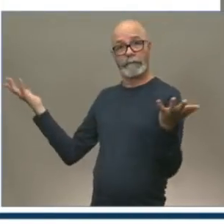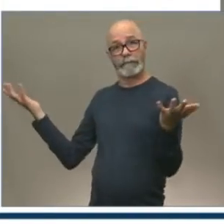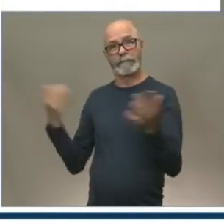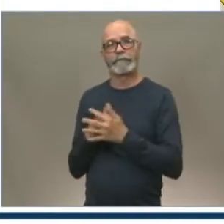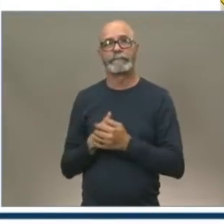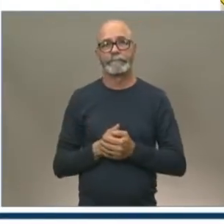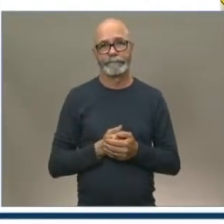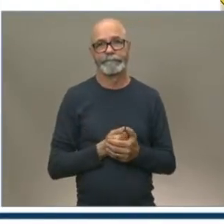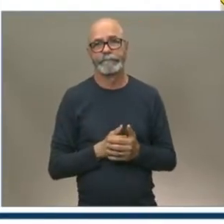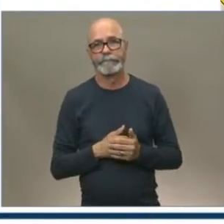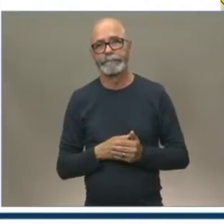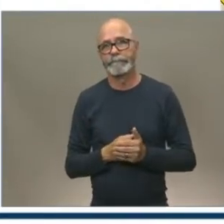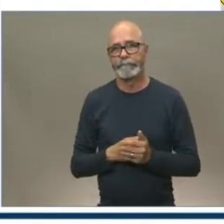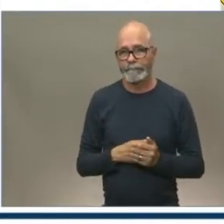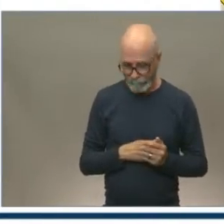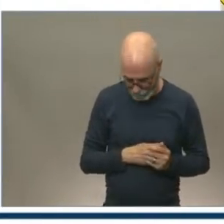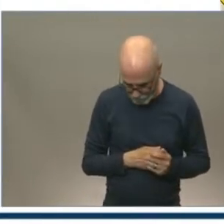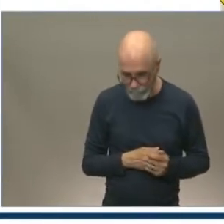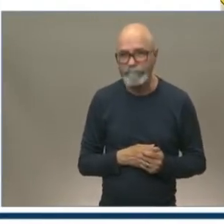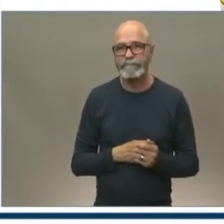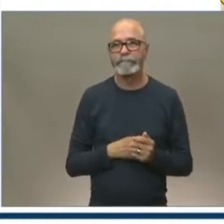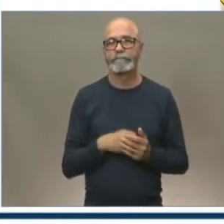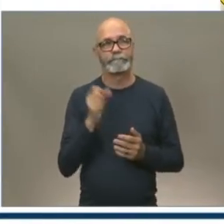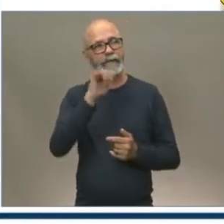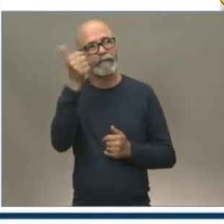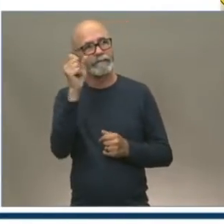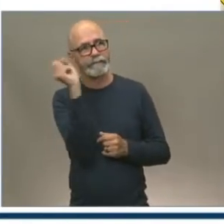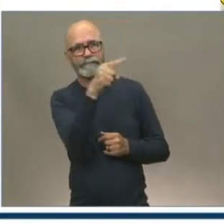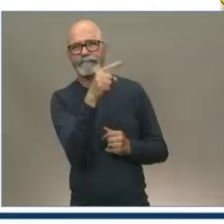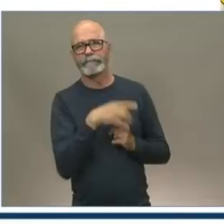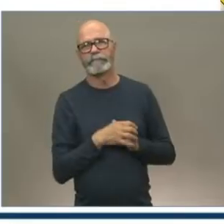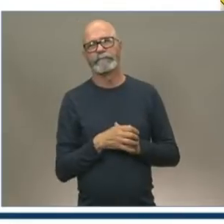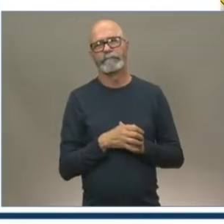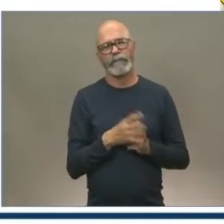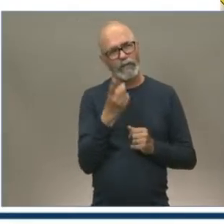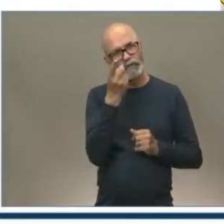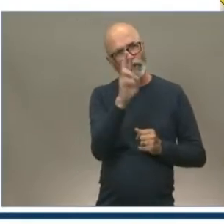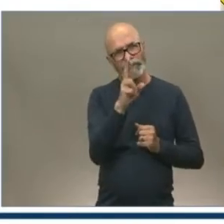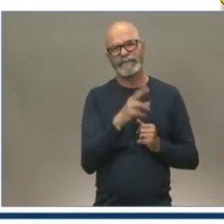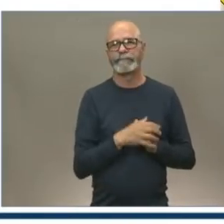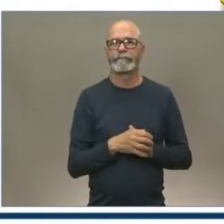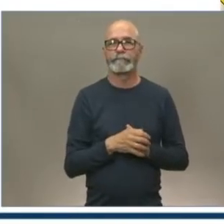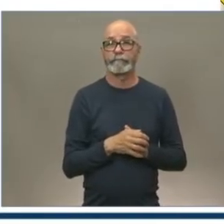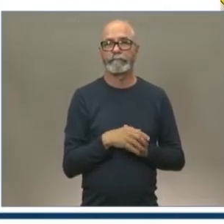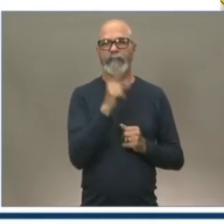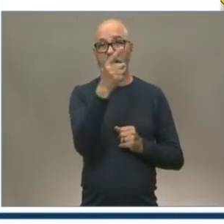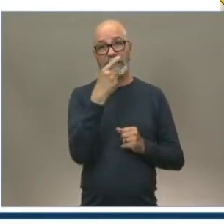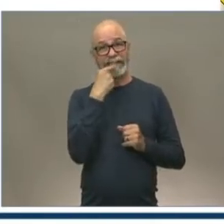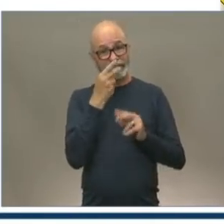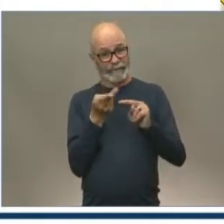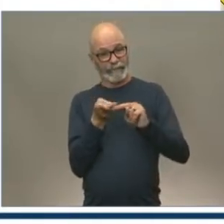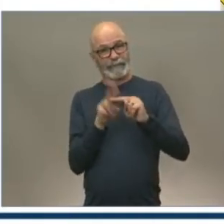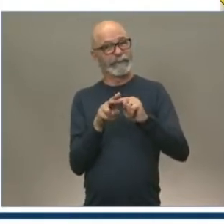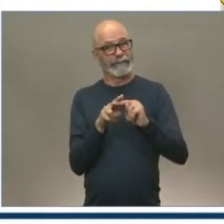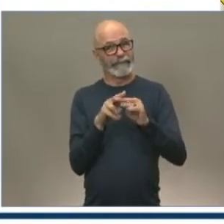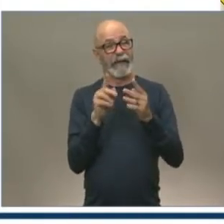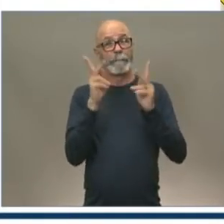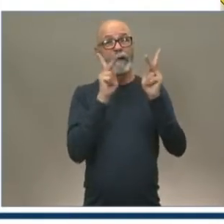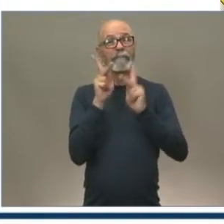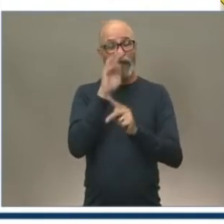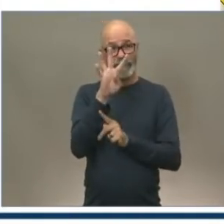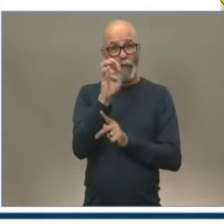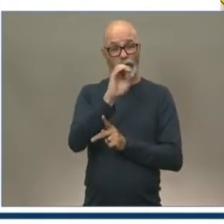follow-up. And Dr. Strang, you said a 400% increase. Do you know in terms of numbers from what to what?